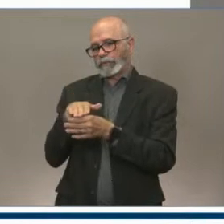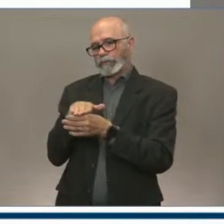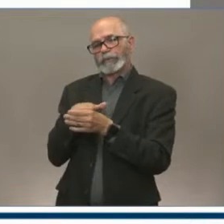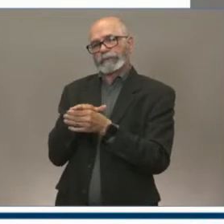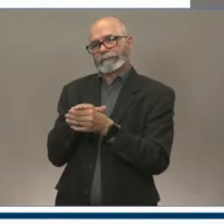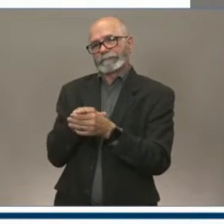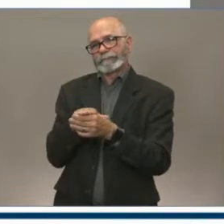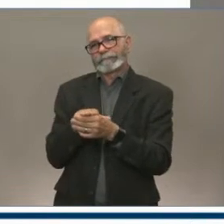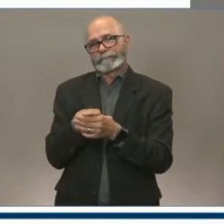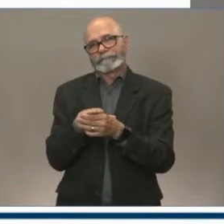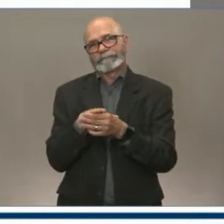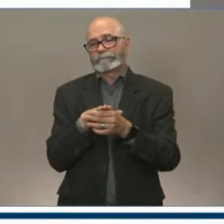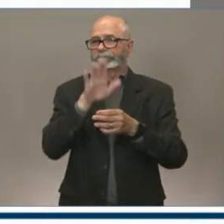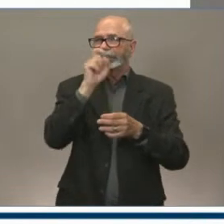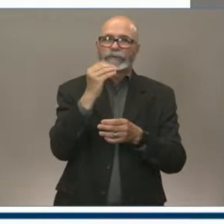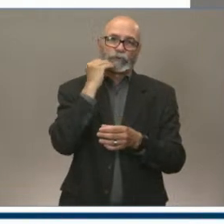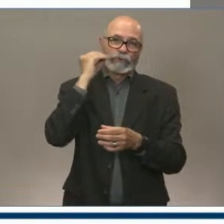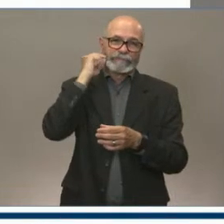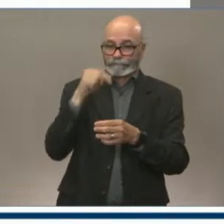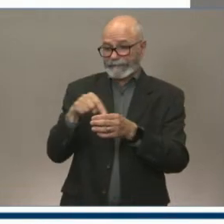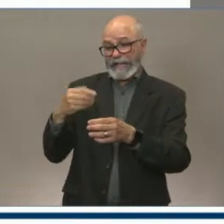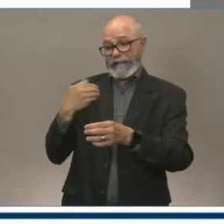to be within your municipality.